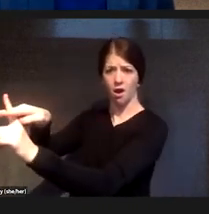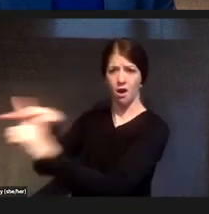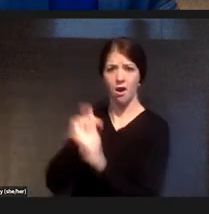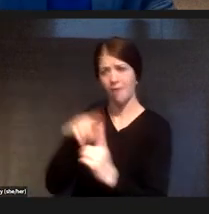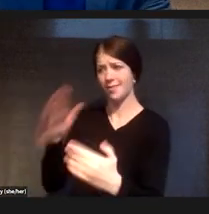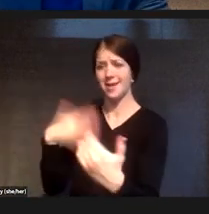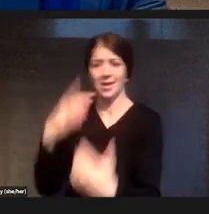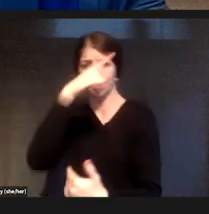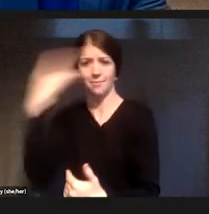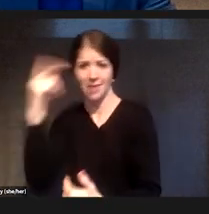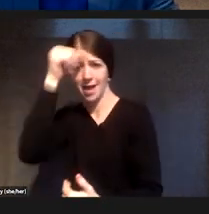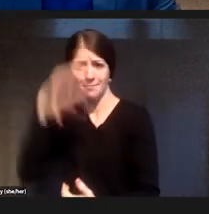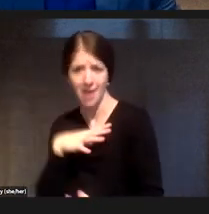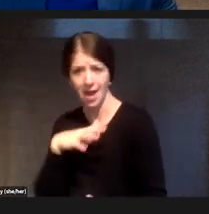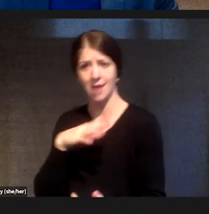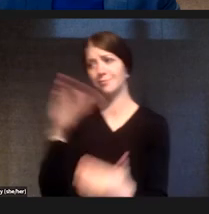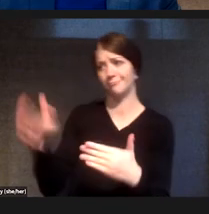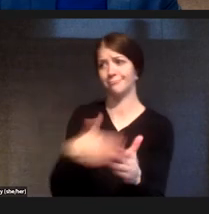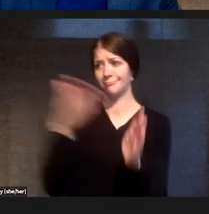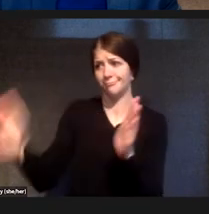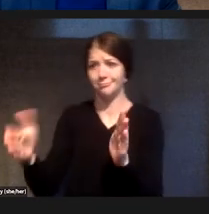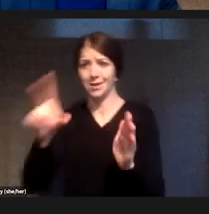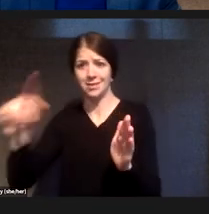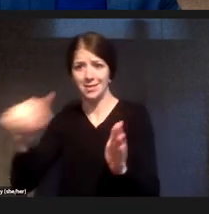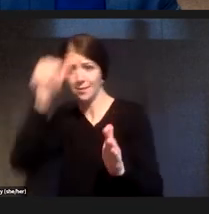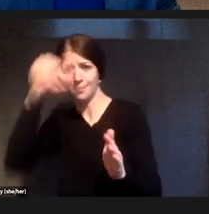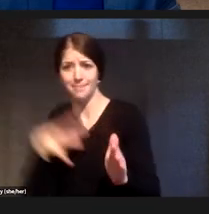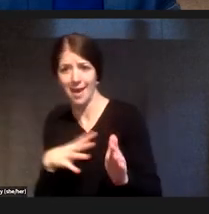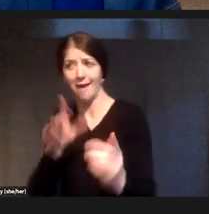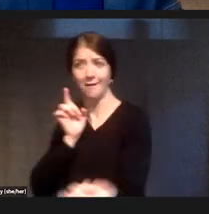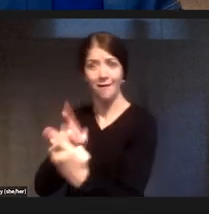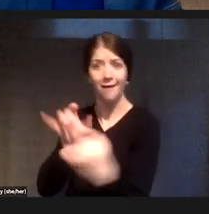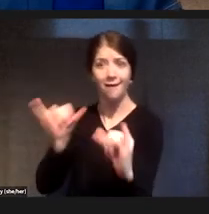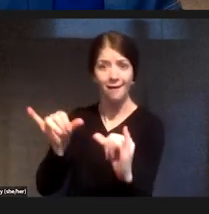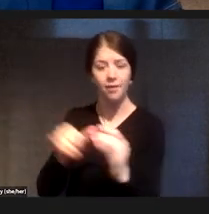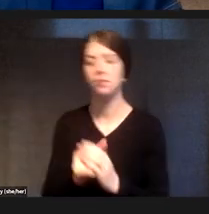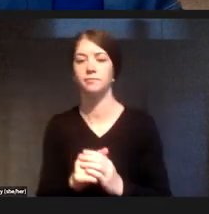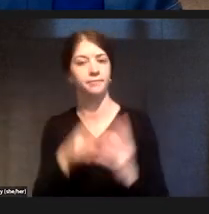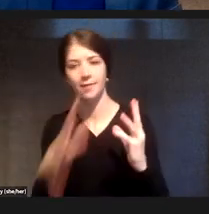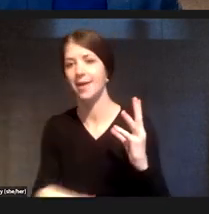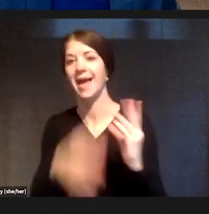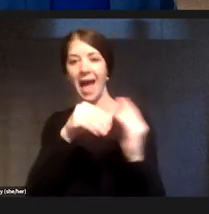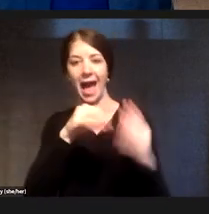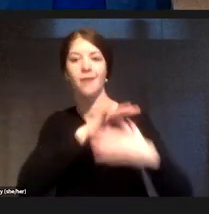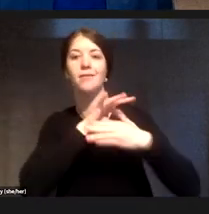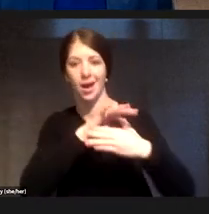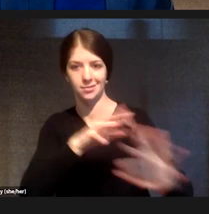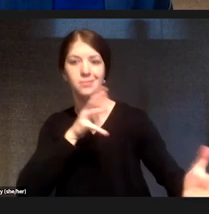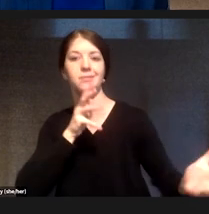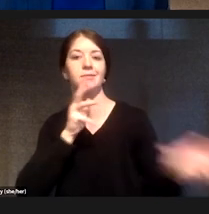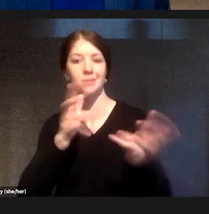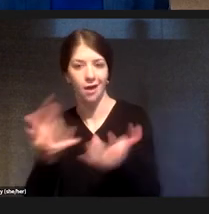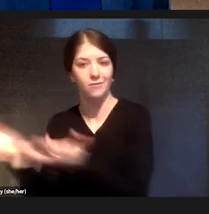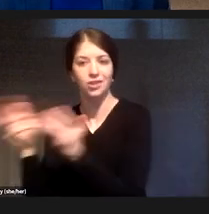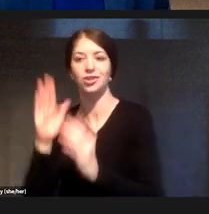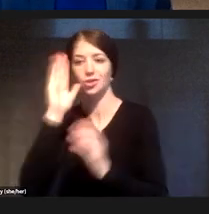see or the next disabled man you see, but rather to recognize that this is just going to add to the context of the conversations that I hope you